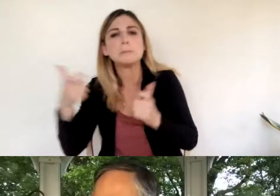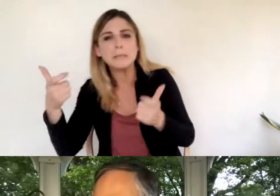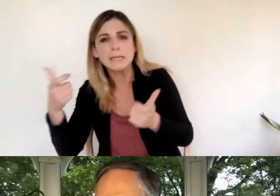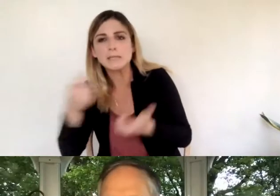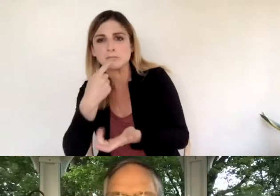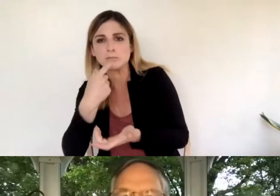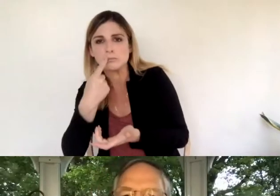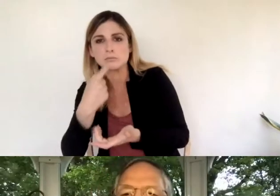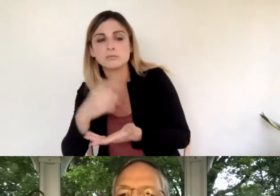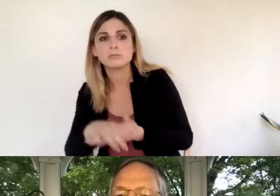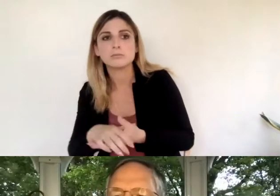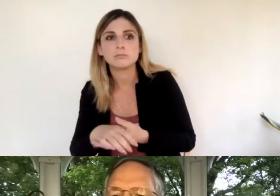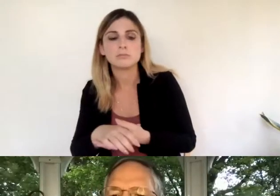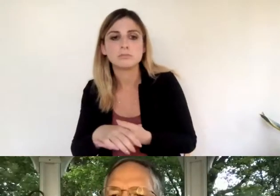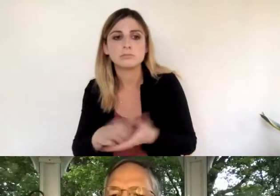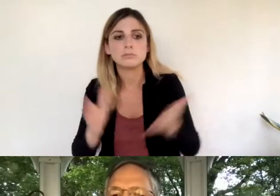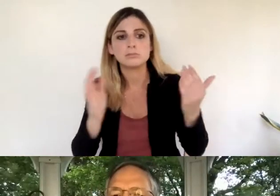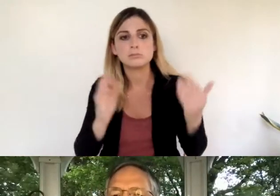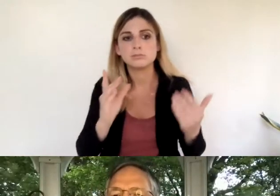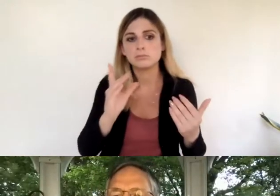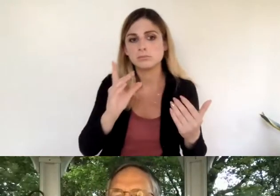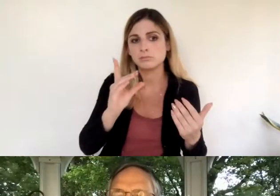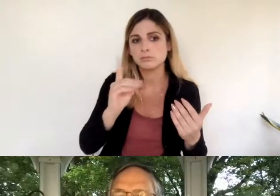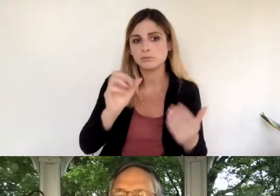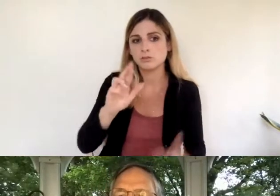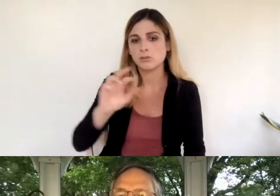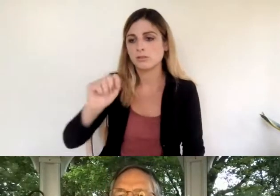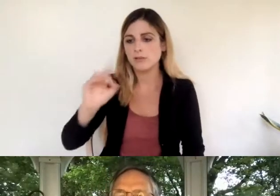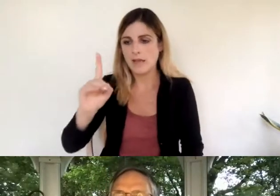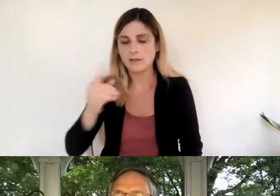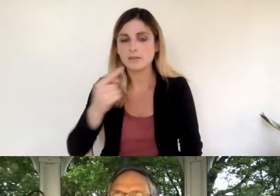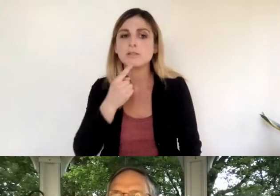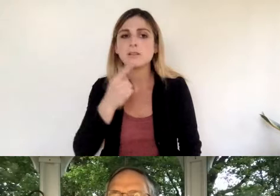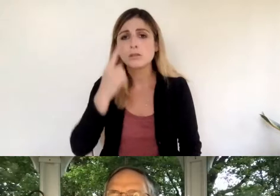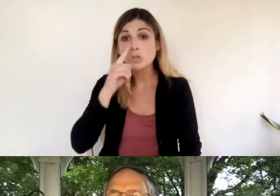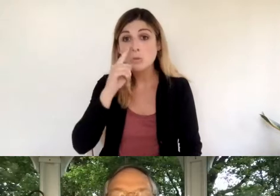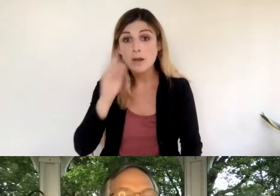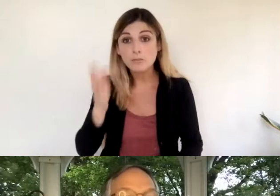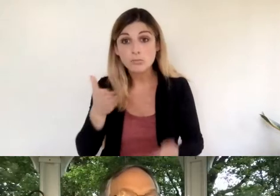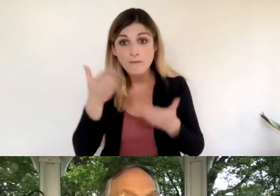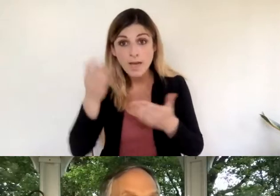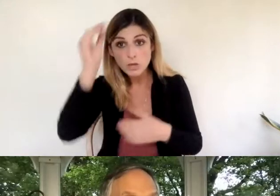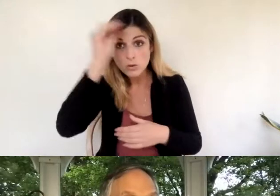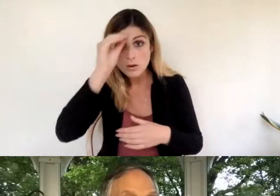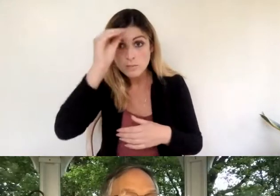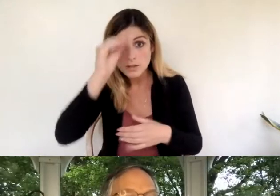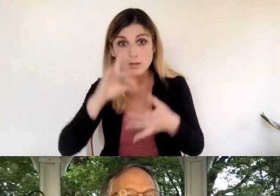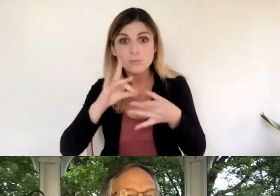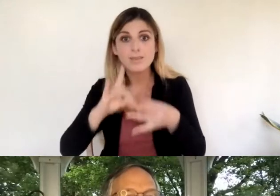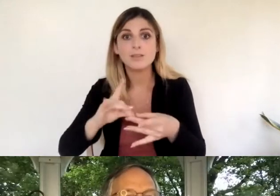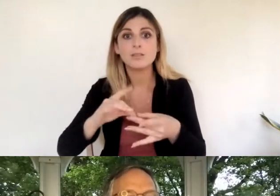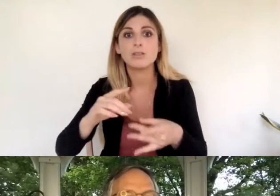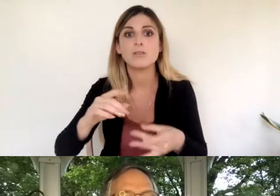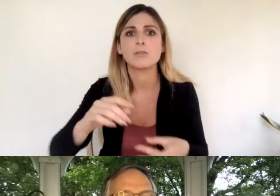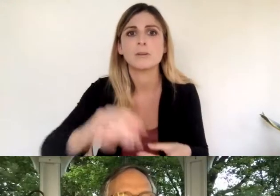Right. So actually, here's an interesting question from a physician. Can you give us your opinion on the use of bisphosphonates?